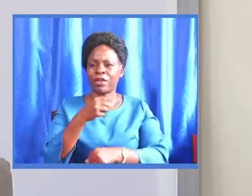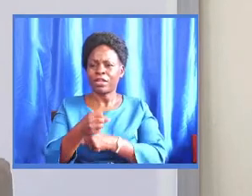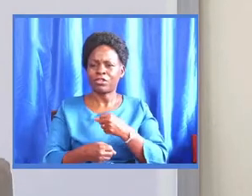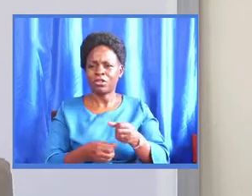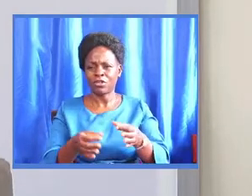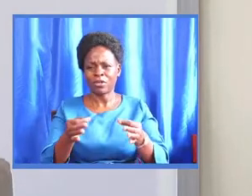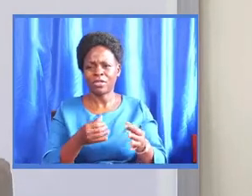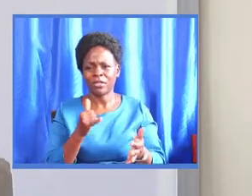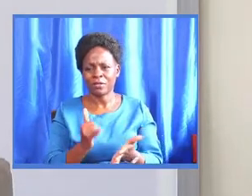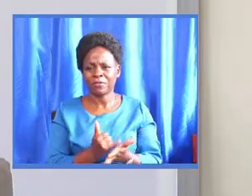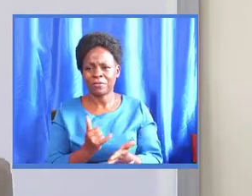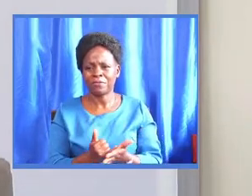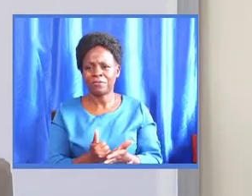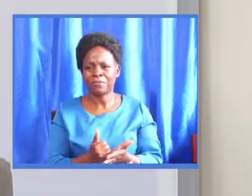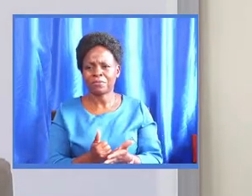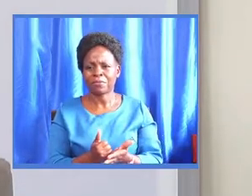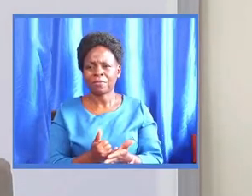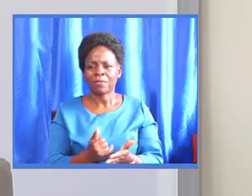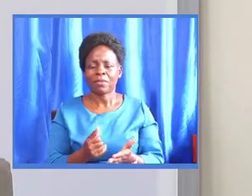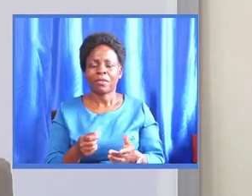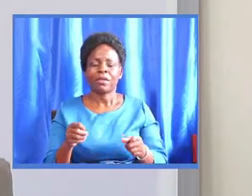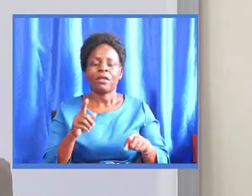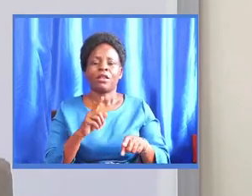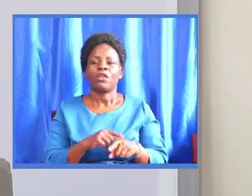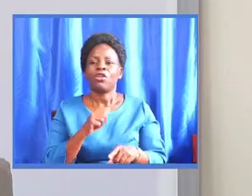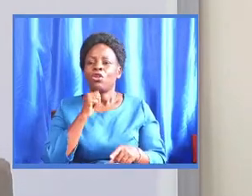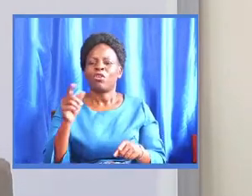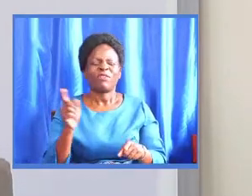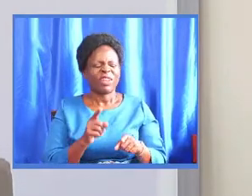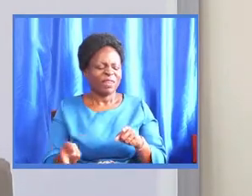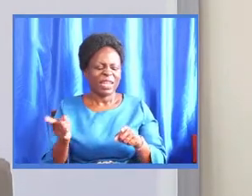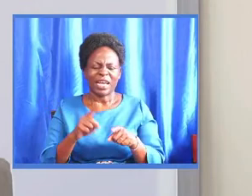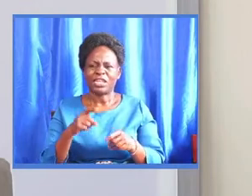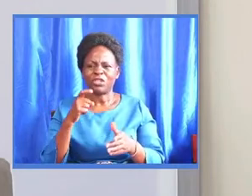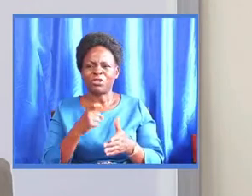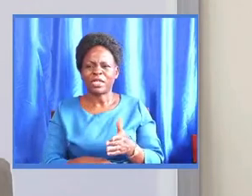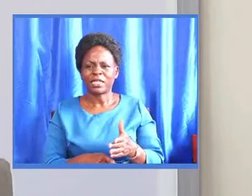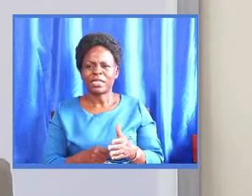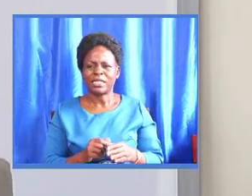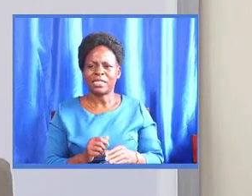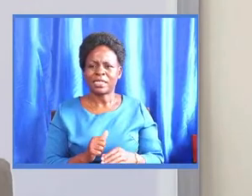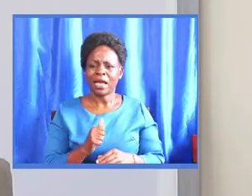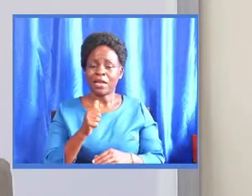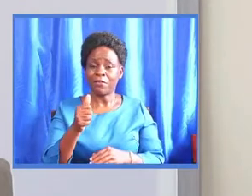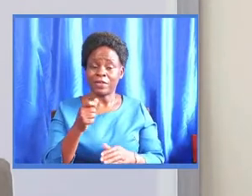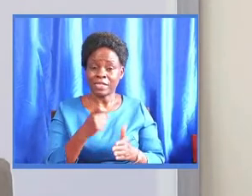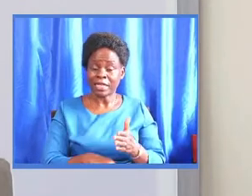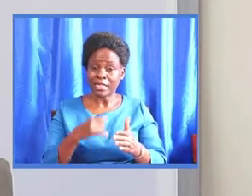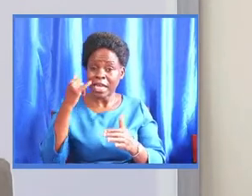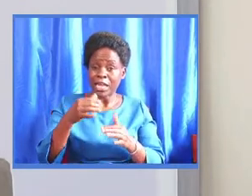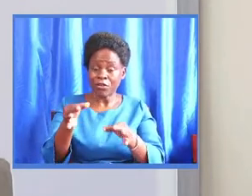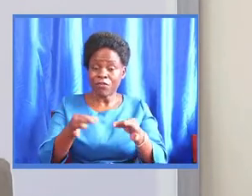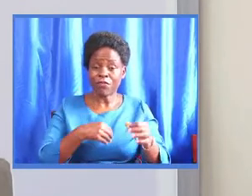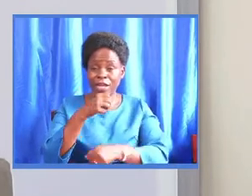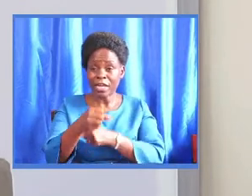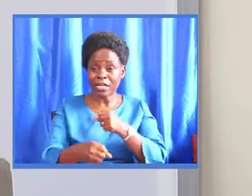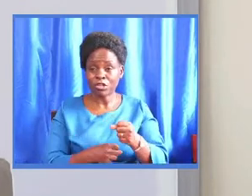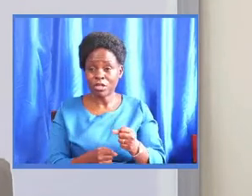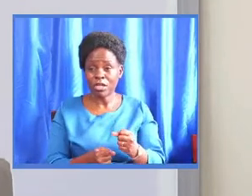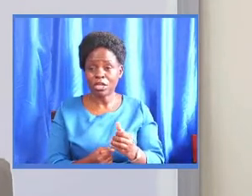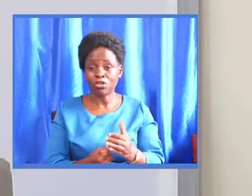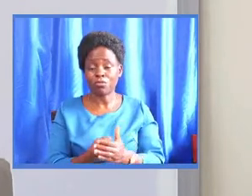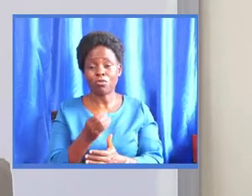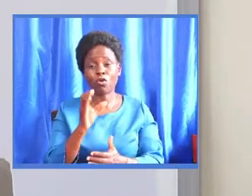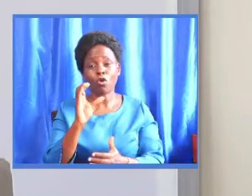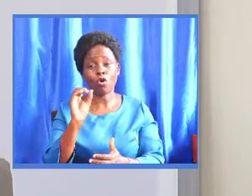accounting for your income tax. This is advanced tax. So it's not like an additional tax. It's advanced tax. At the end of the financial year, you come up with your corporation